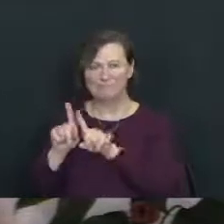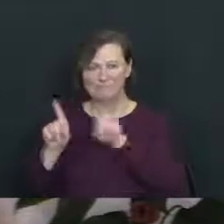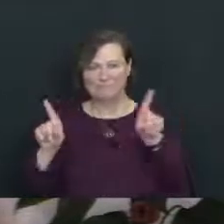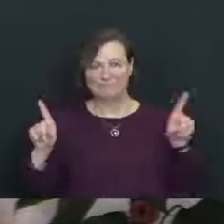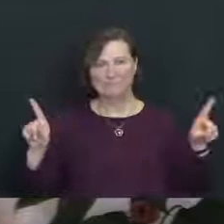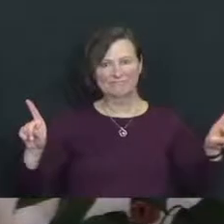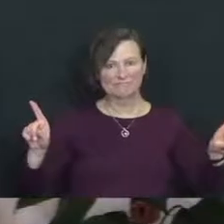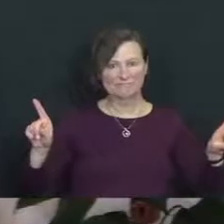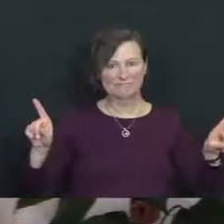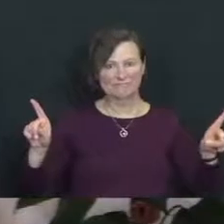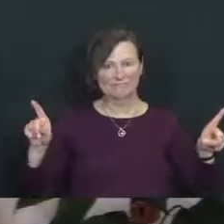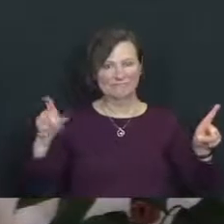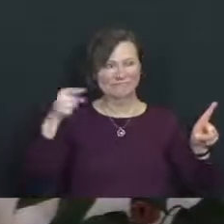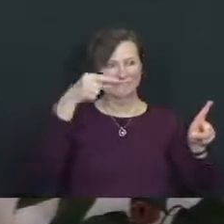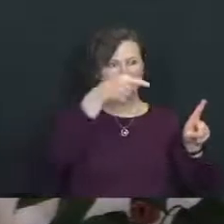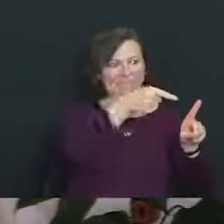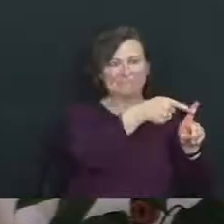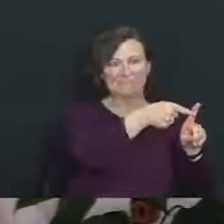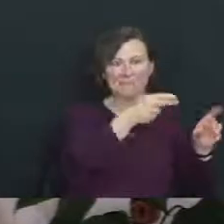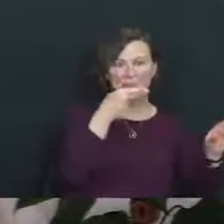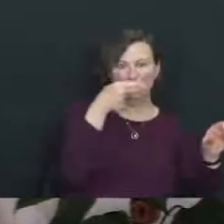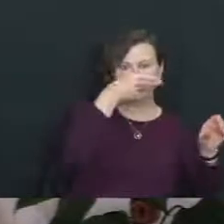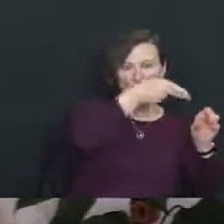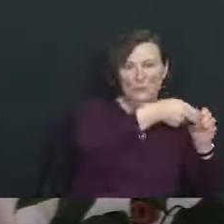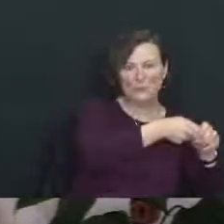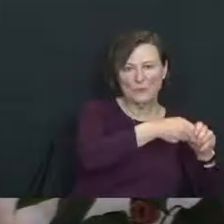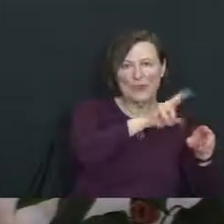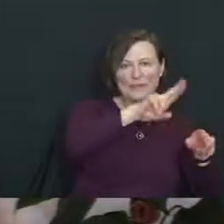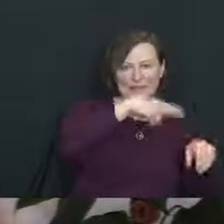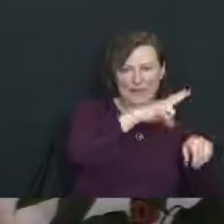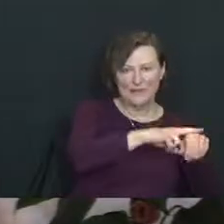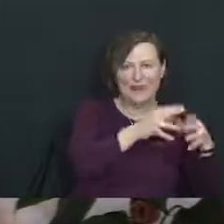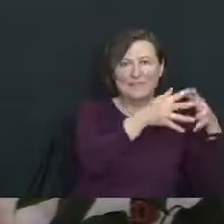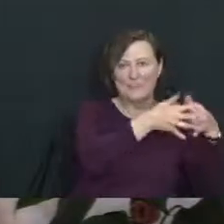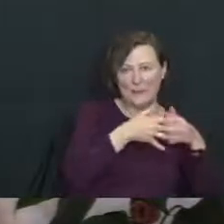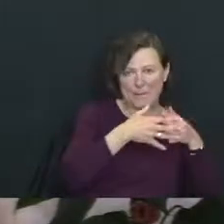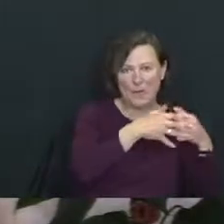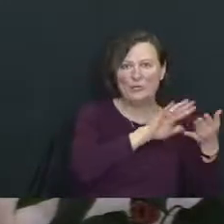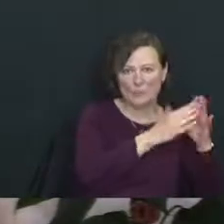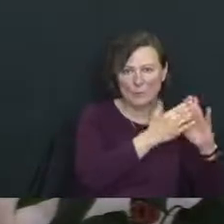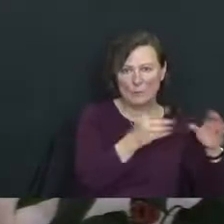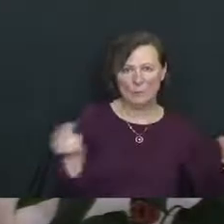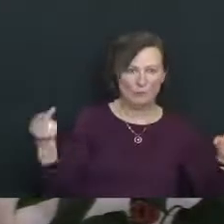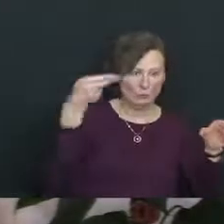American communities. I never learned that in my American history classes, but it's true.